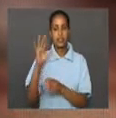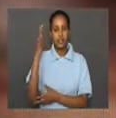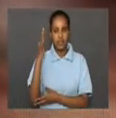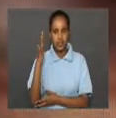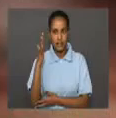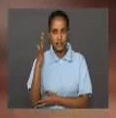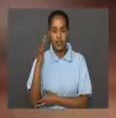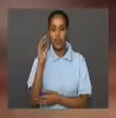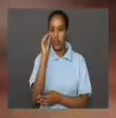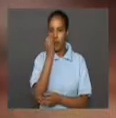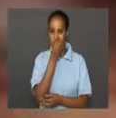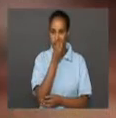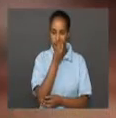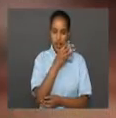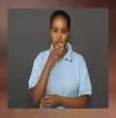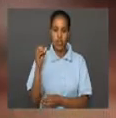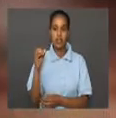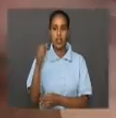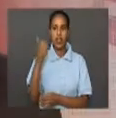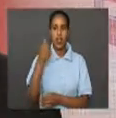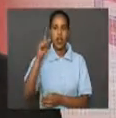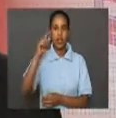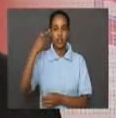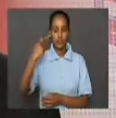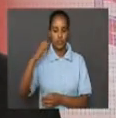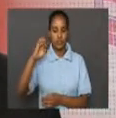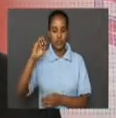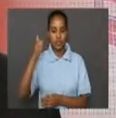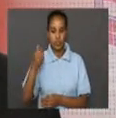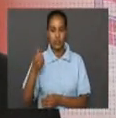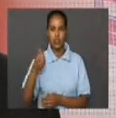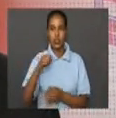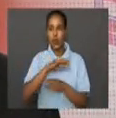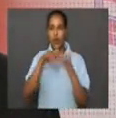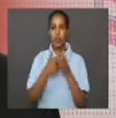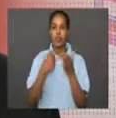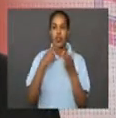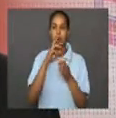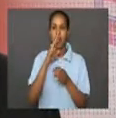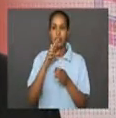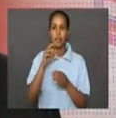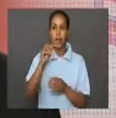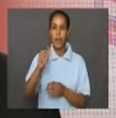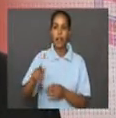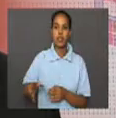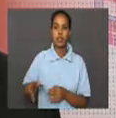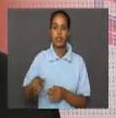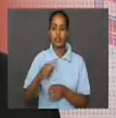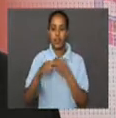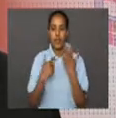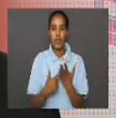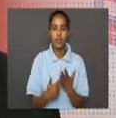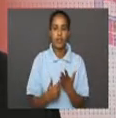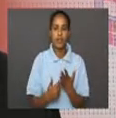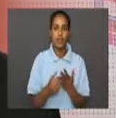trees, flowers, and algae. All of these are plants.